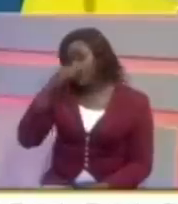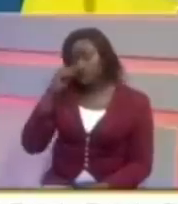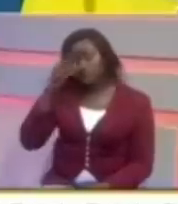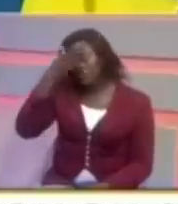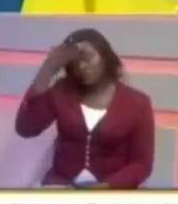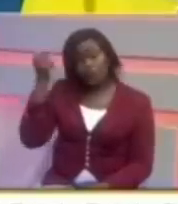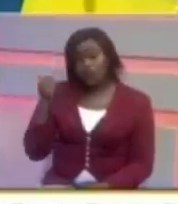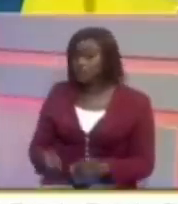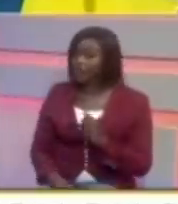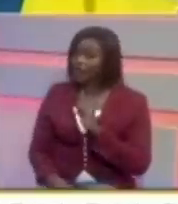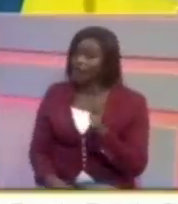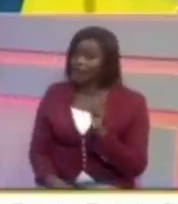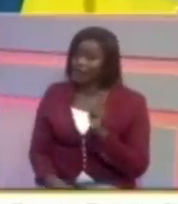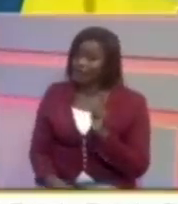the